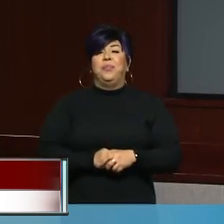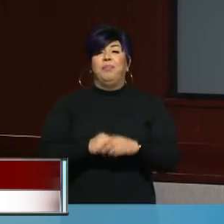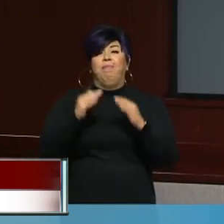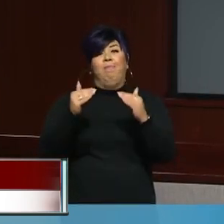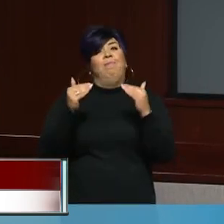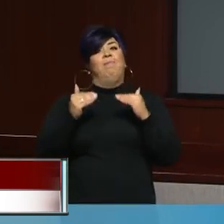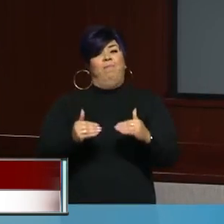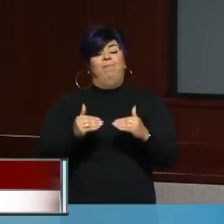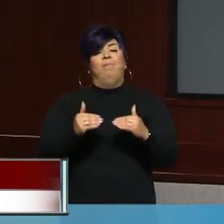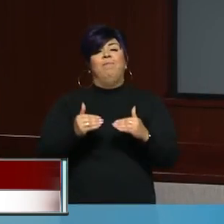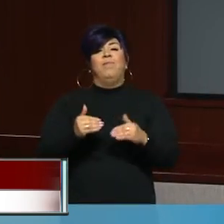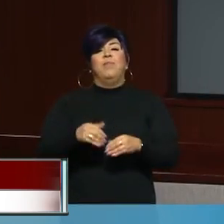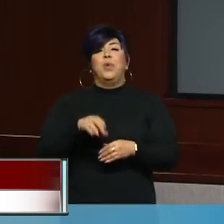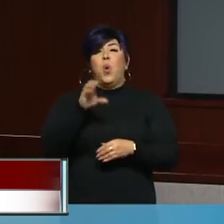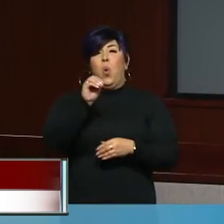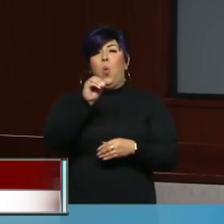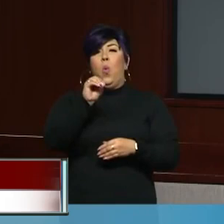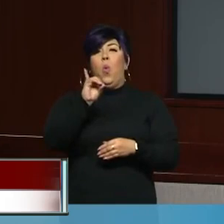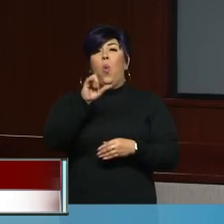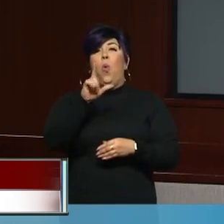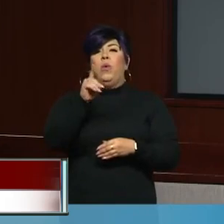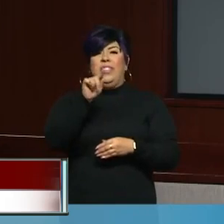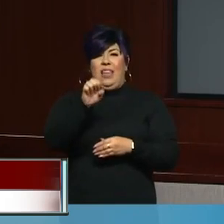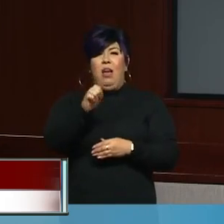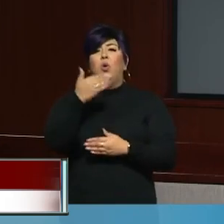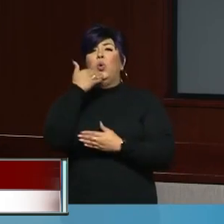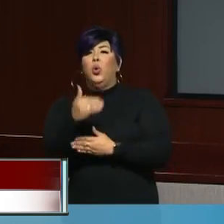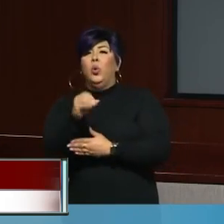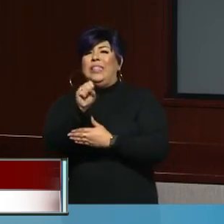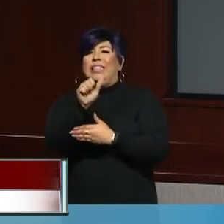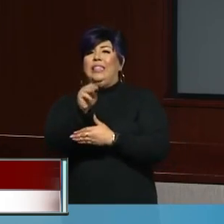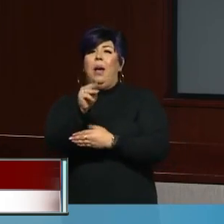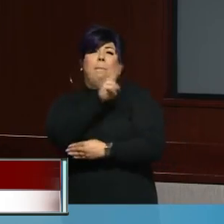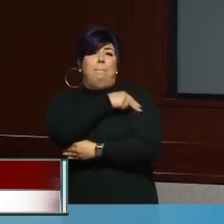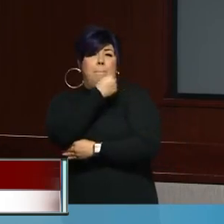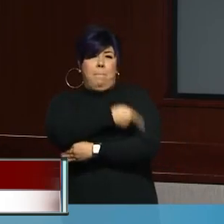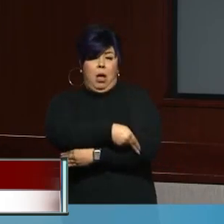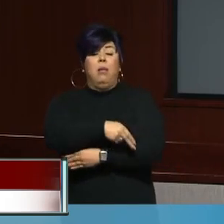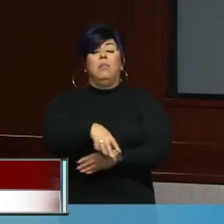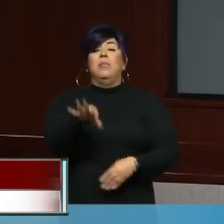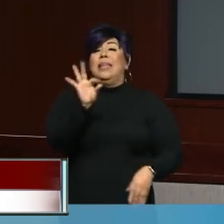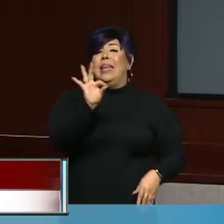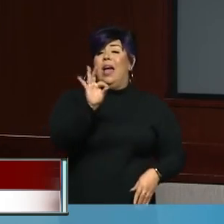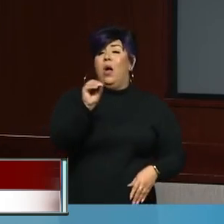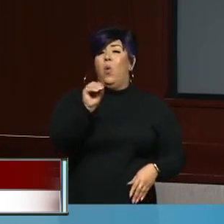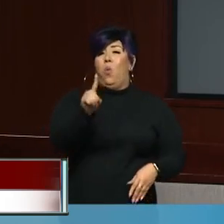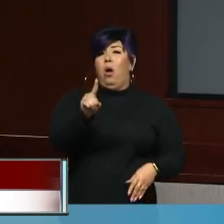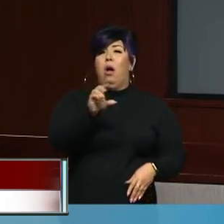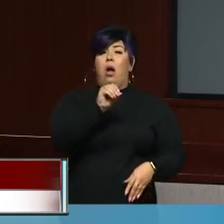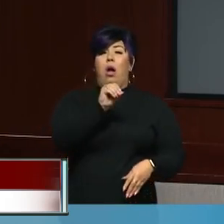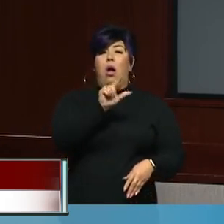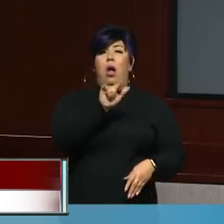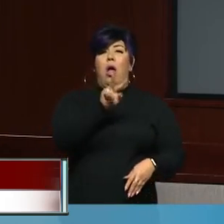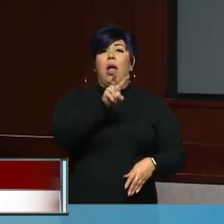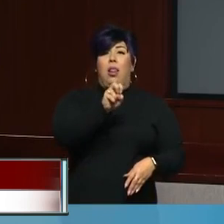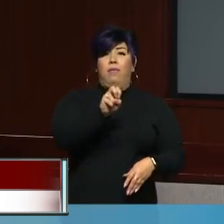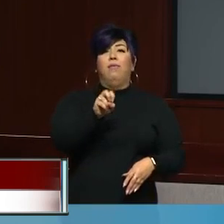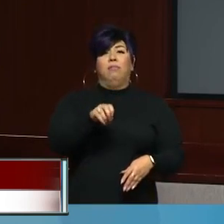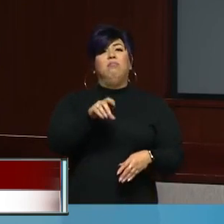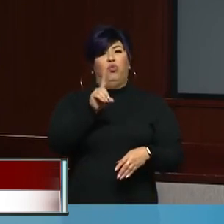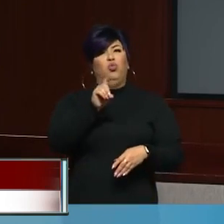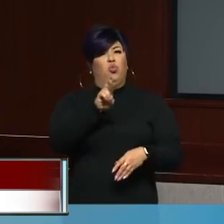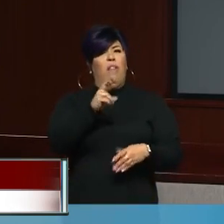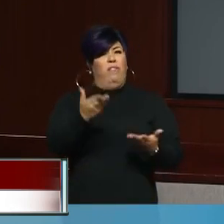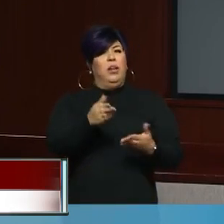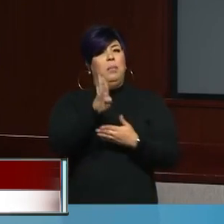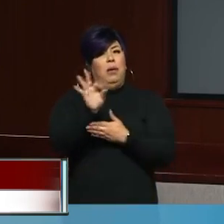a location in Oildale at the Good Samaritan Hospital. At 901 Olive Drive in Bakersfield. They're